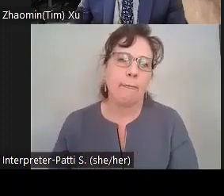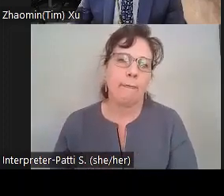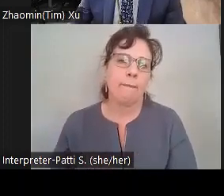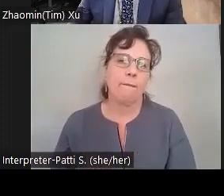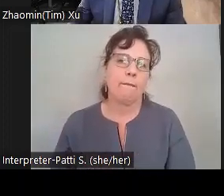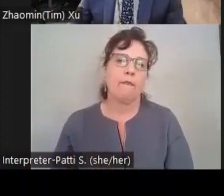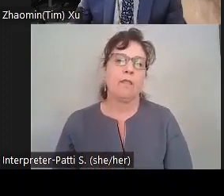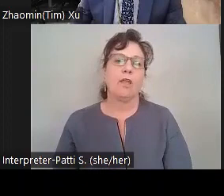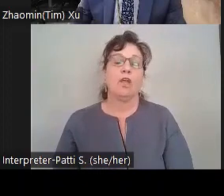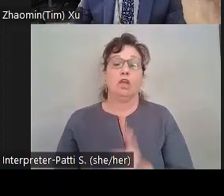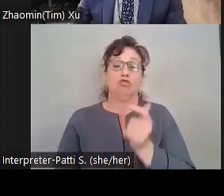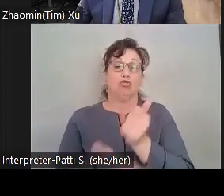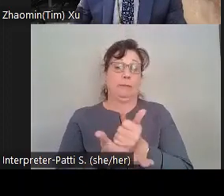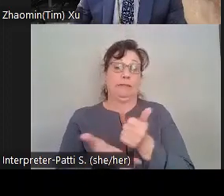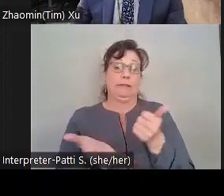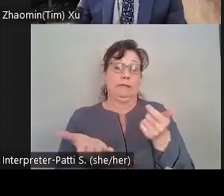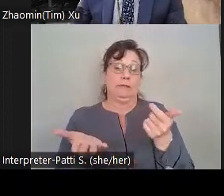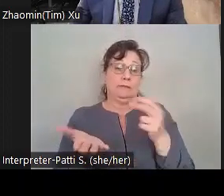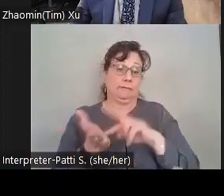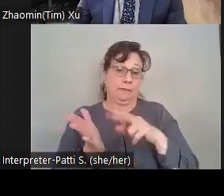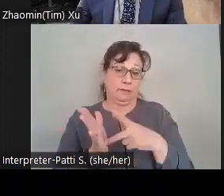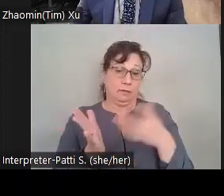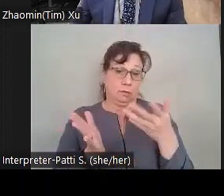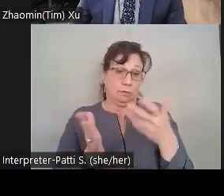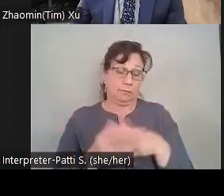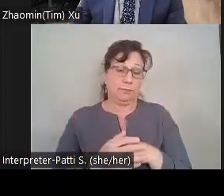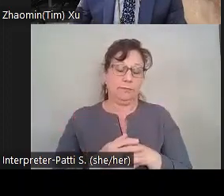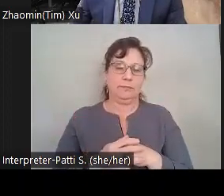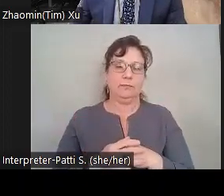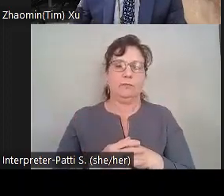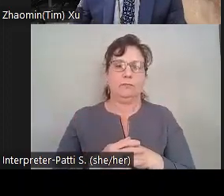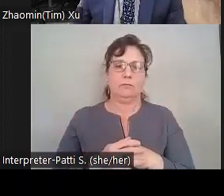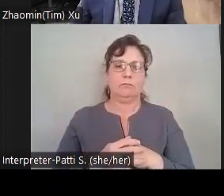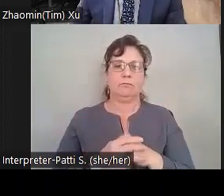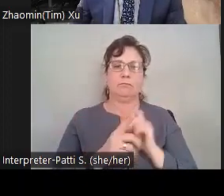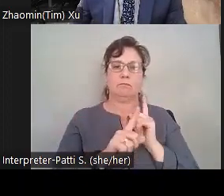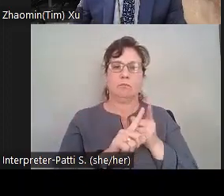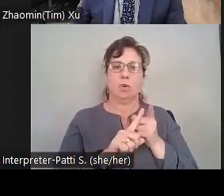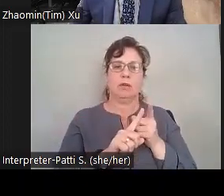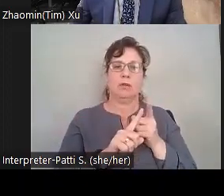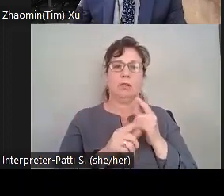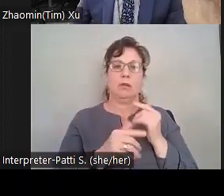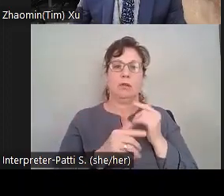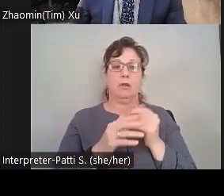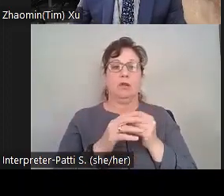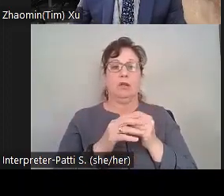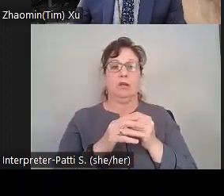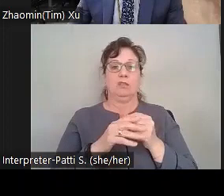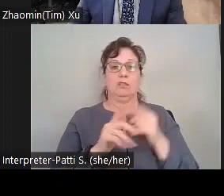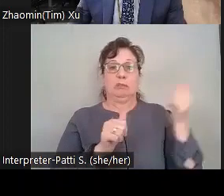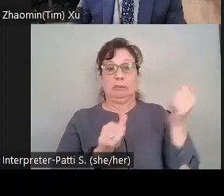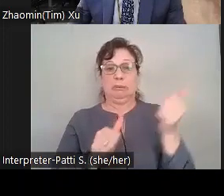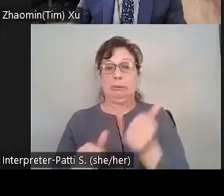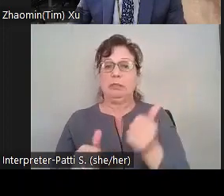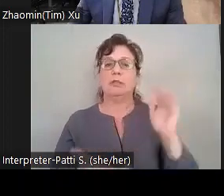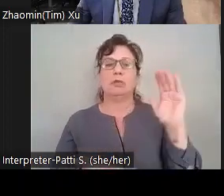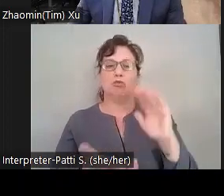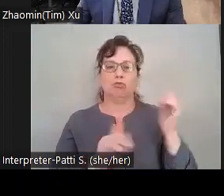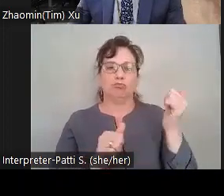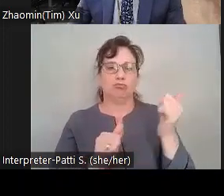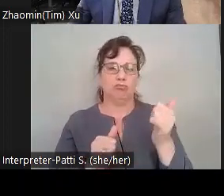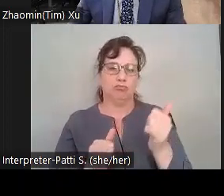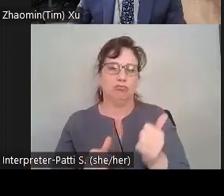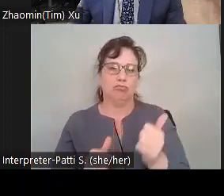So what does treatment look like? Well, the goal of treatment is to reduce the rate of progression to anal cancer while preserving function